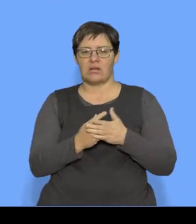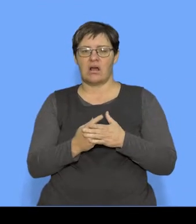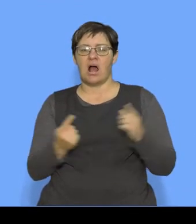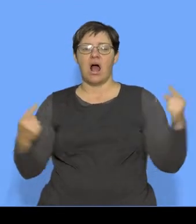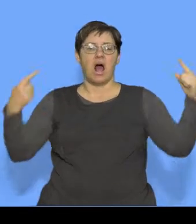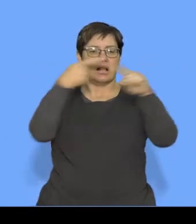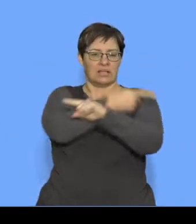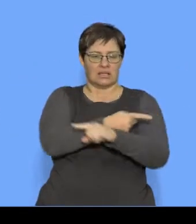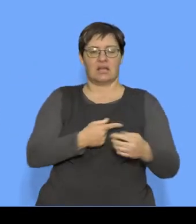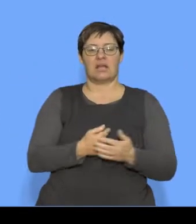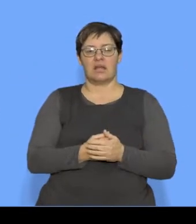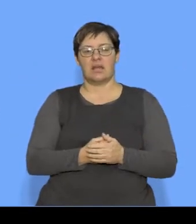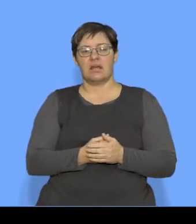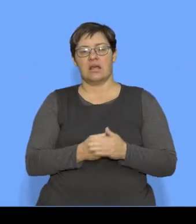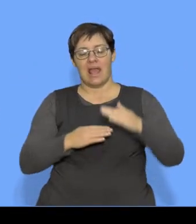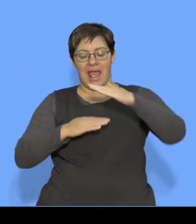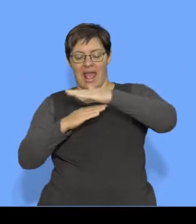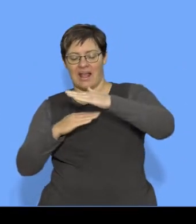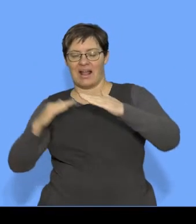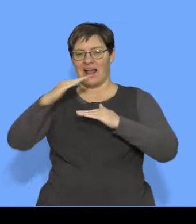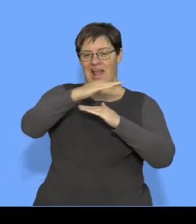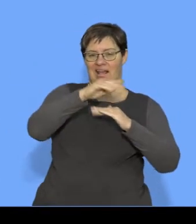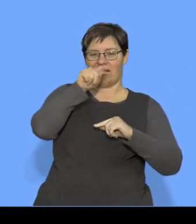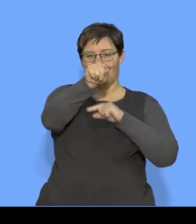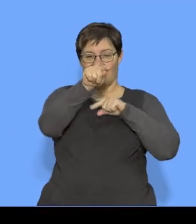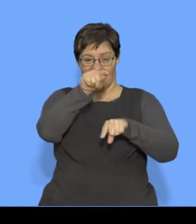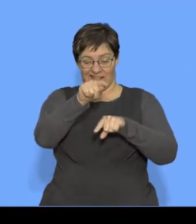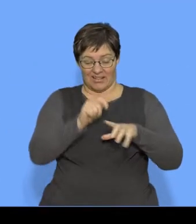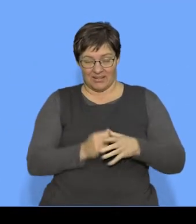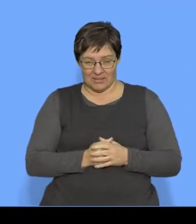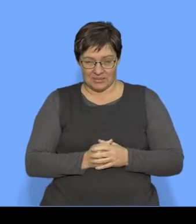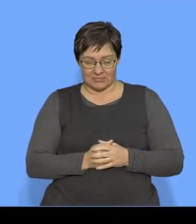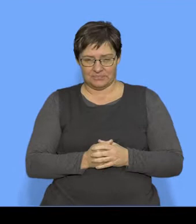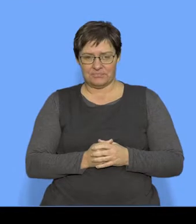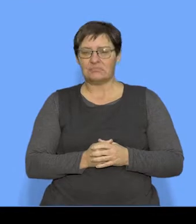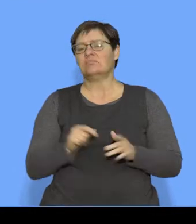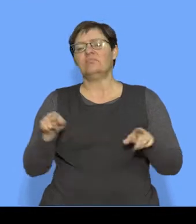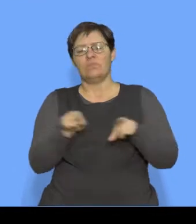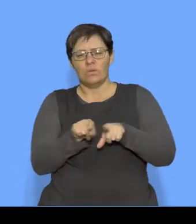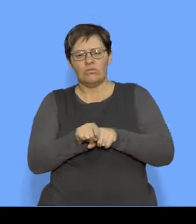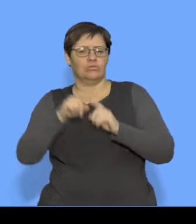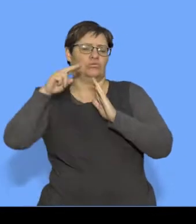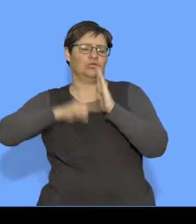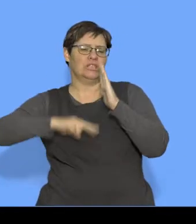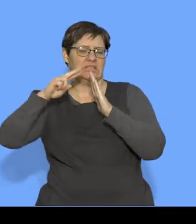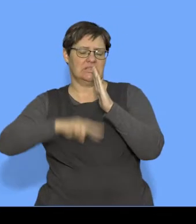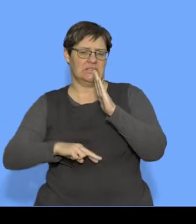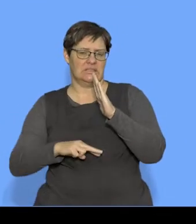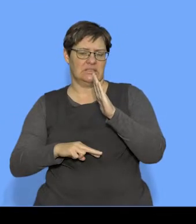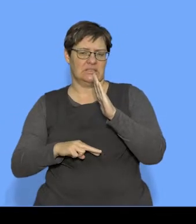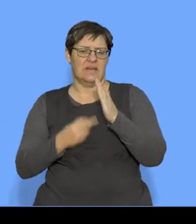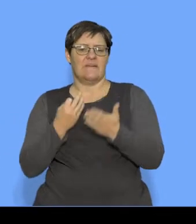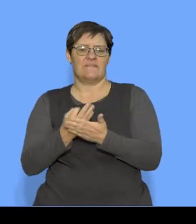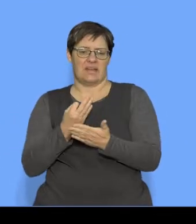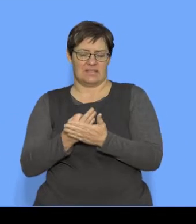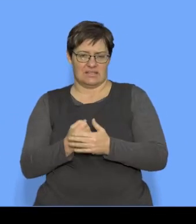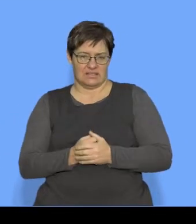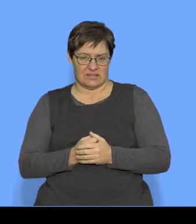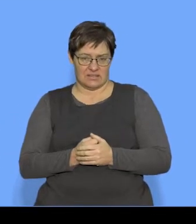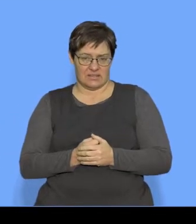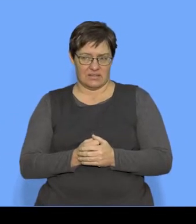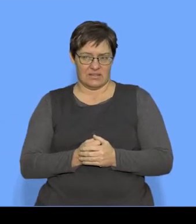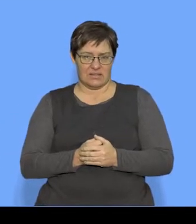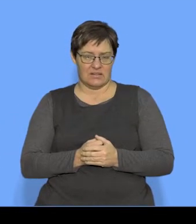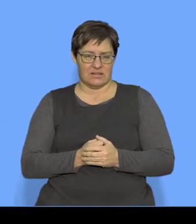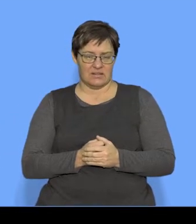your co-interior angles. Then you also need to read through the facts part. This has to